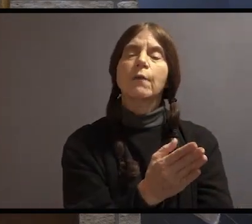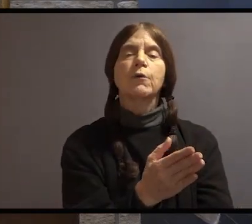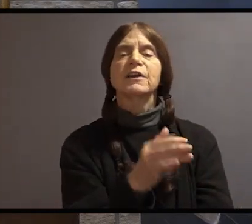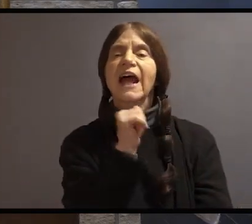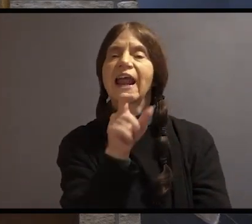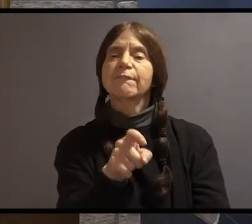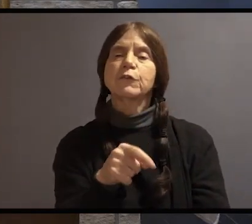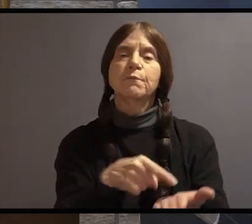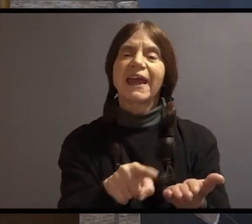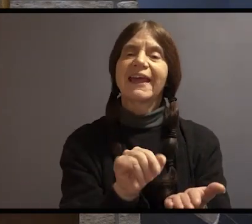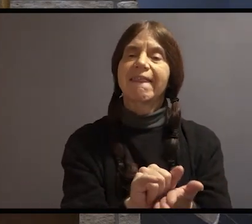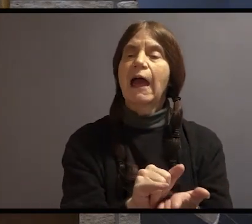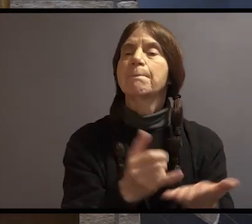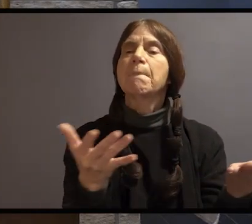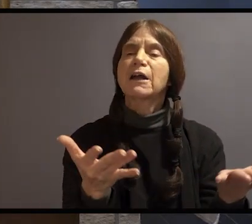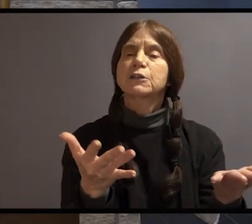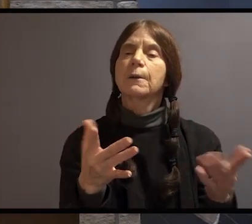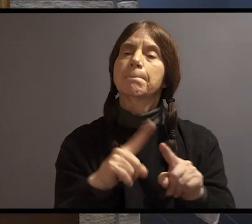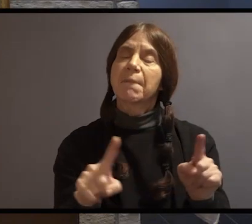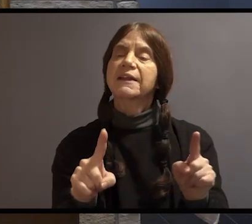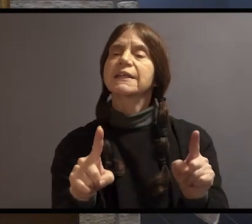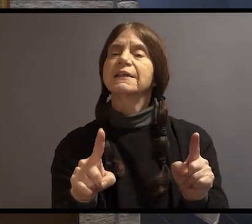simply good.